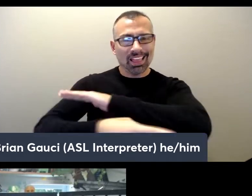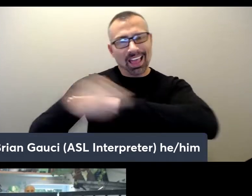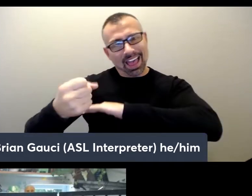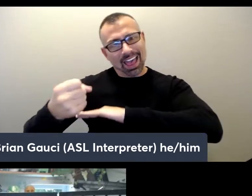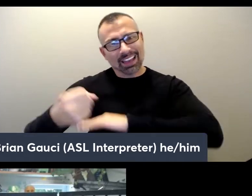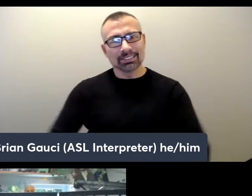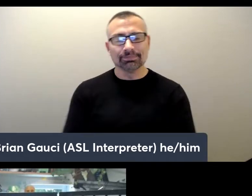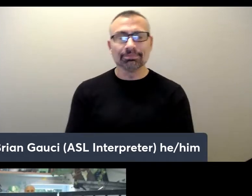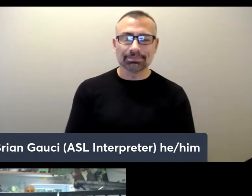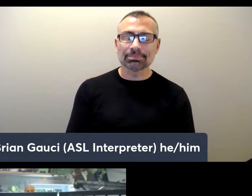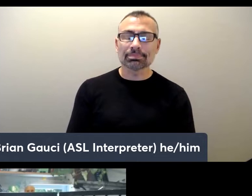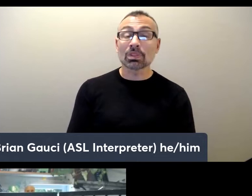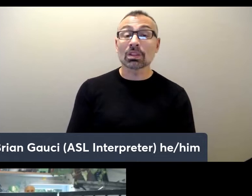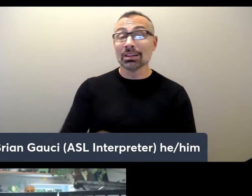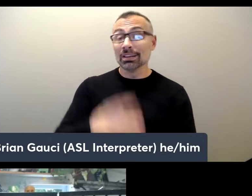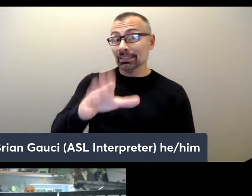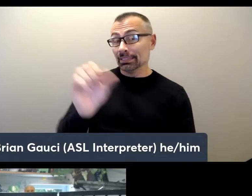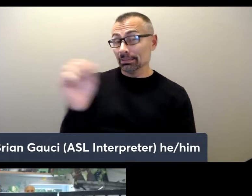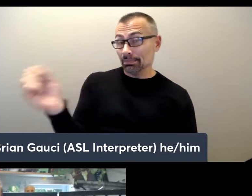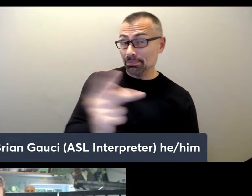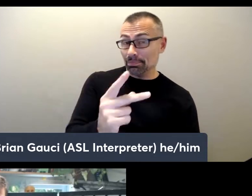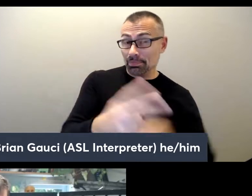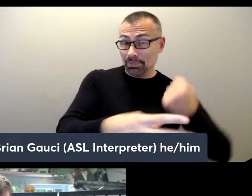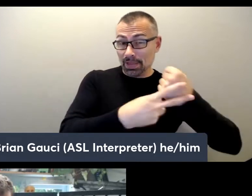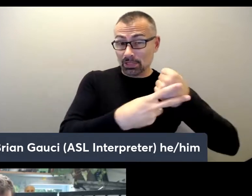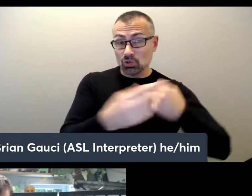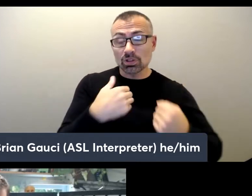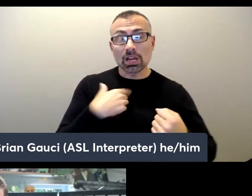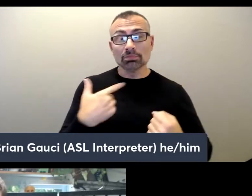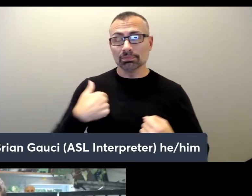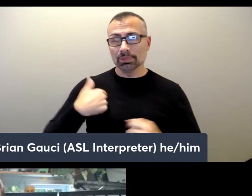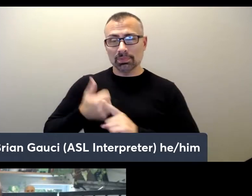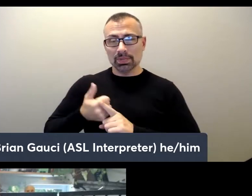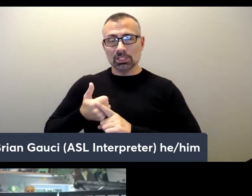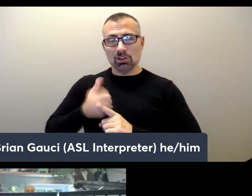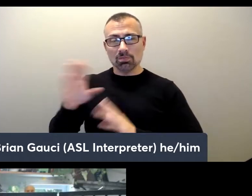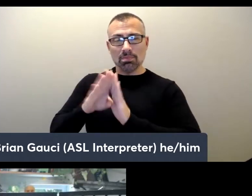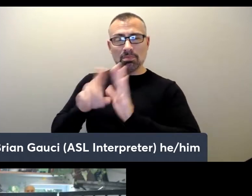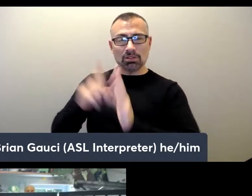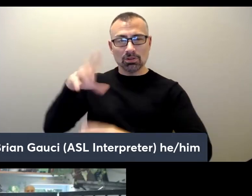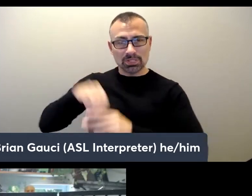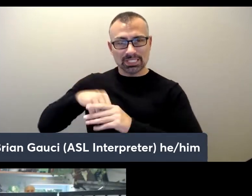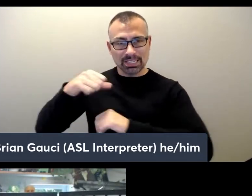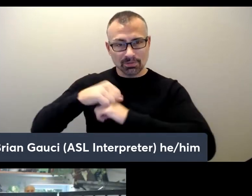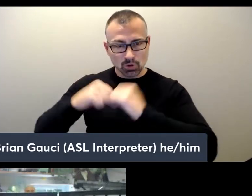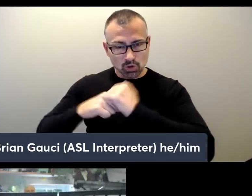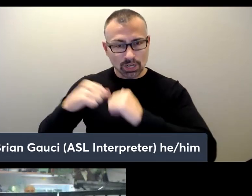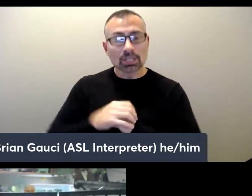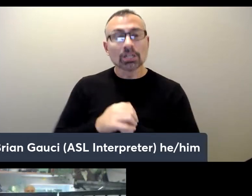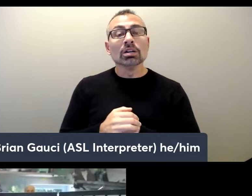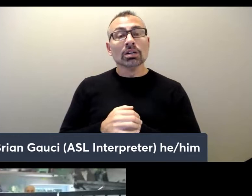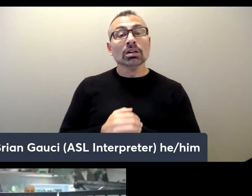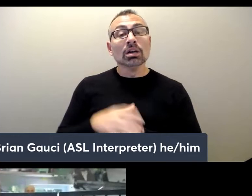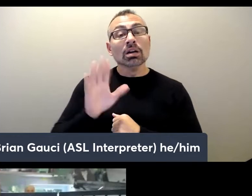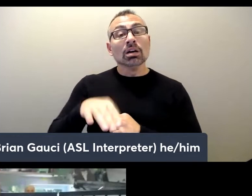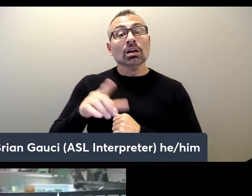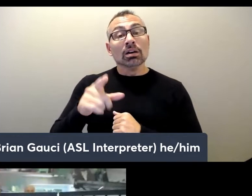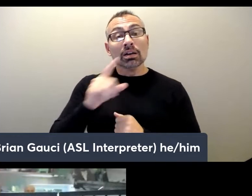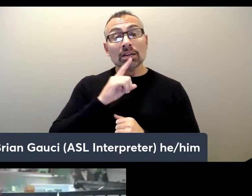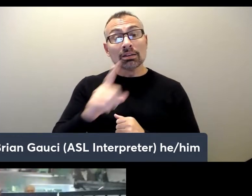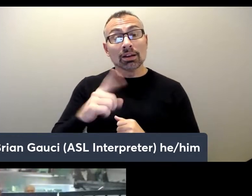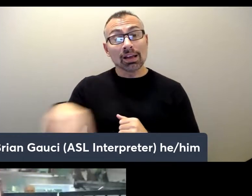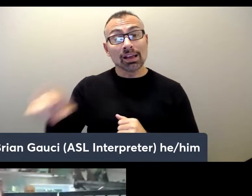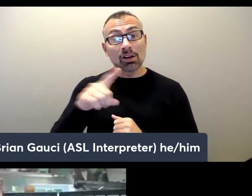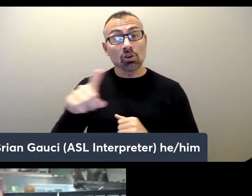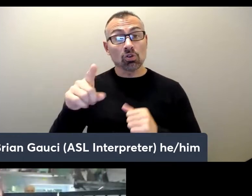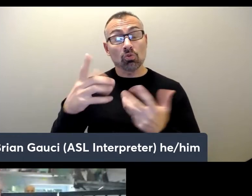So let's get back to storage. I have very much an infrastructure background, and I have to talk about storage because I love it so much. And it very much is in the blockchain world because we have